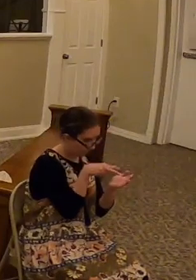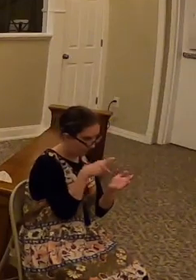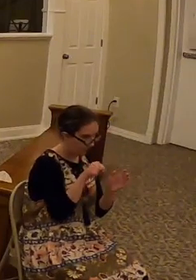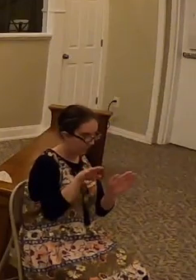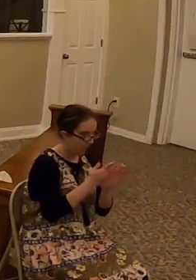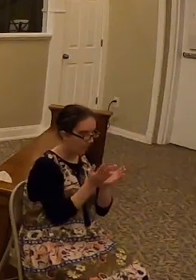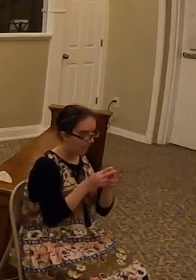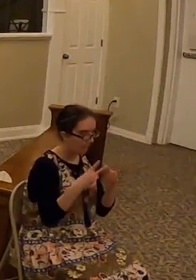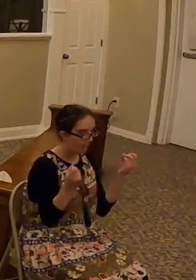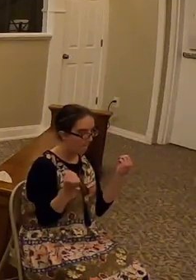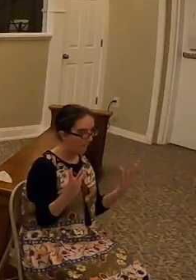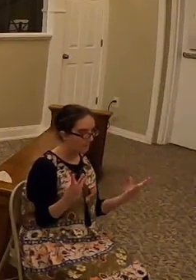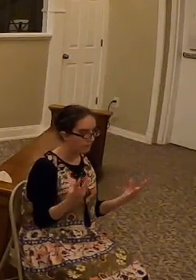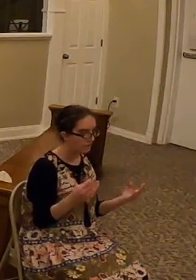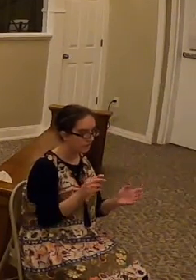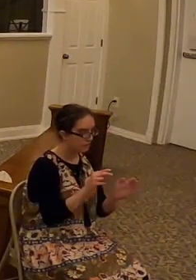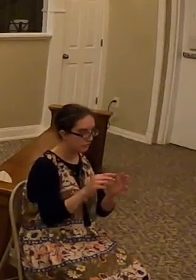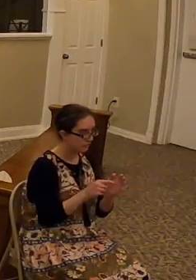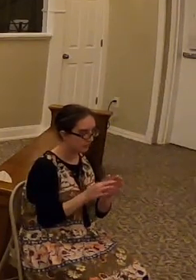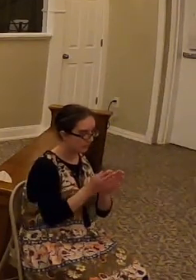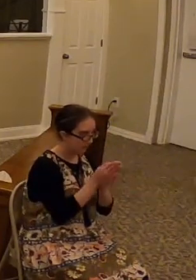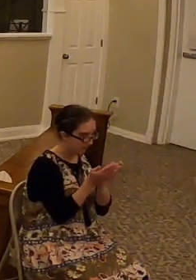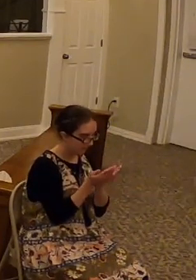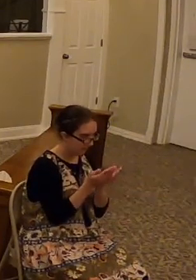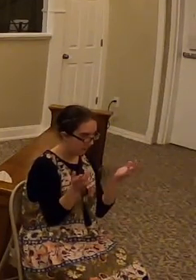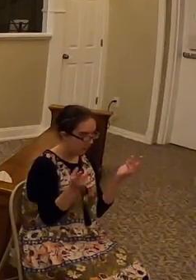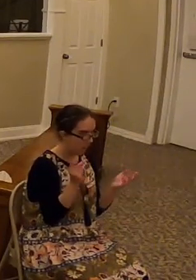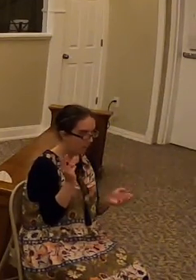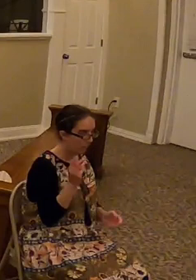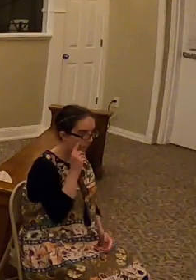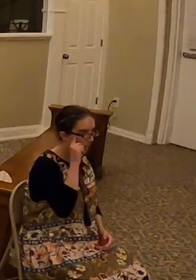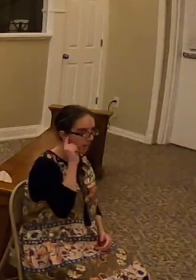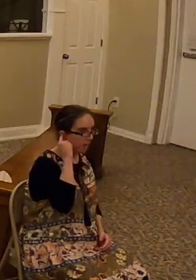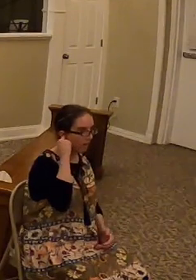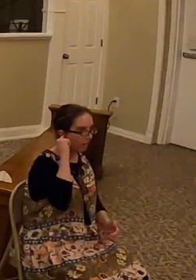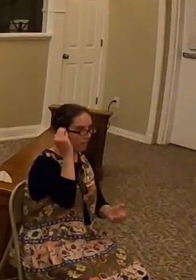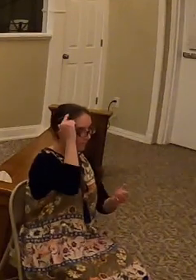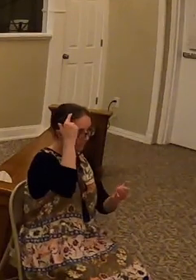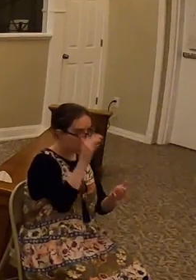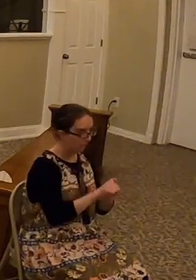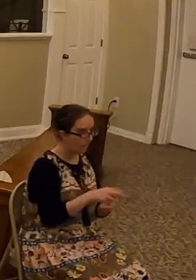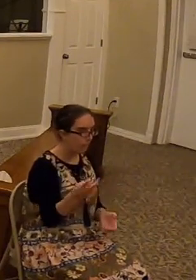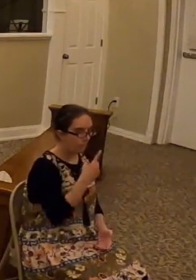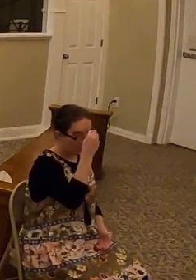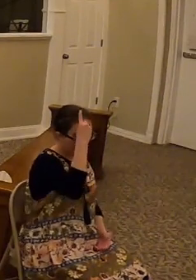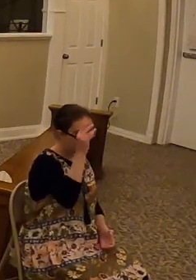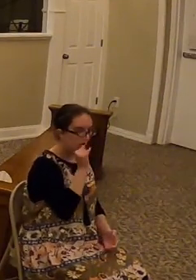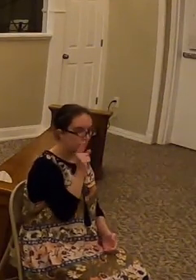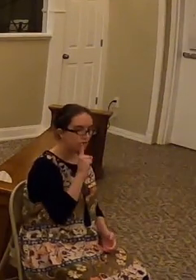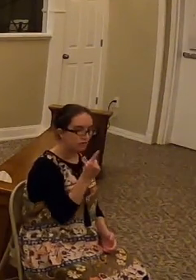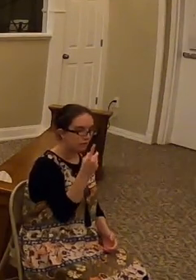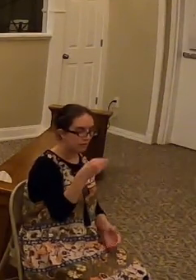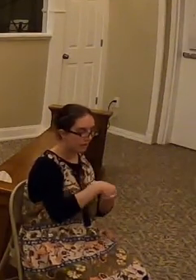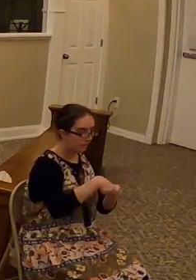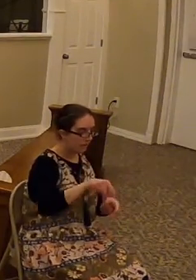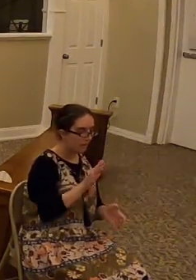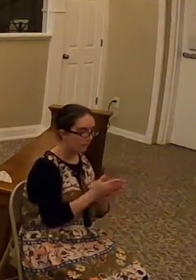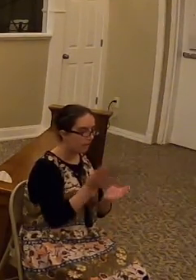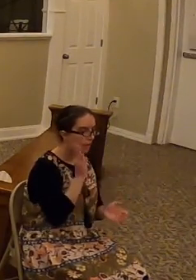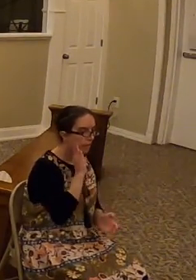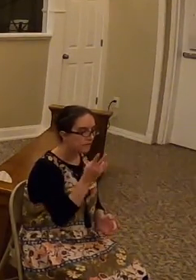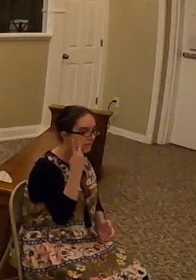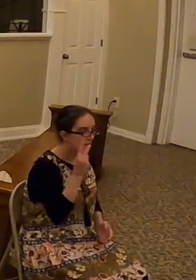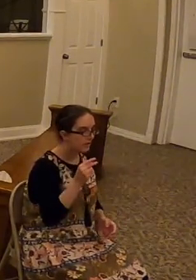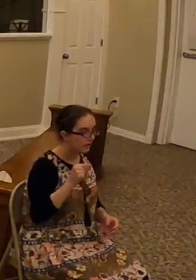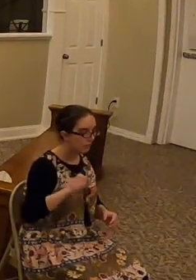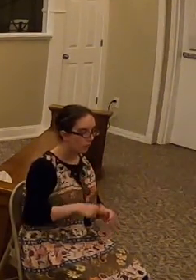study the Bible very much, and you begin to research what we believe and what we understand is truth in the Bible, you'll see